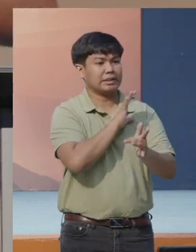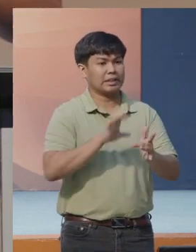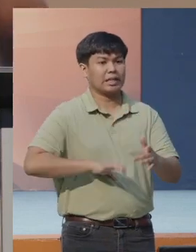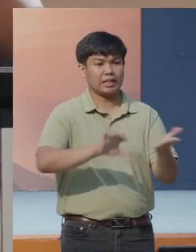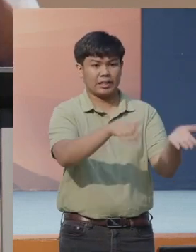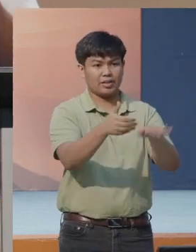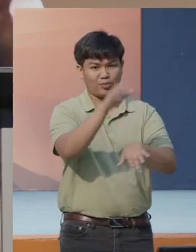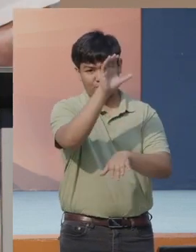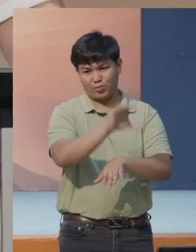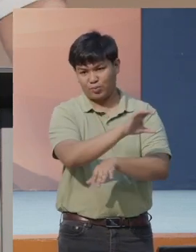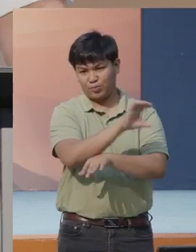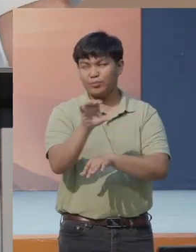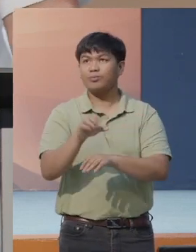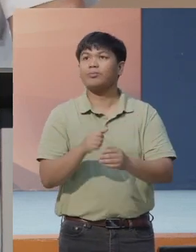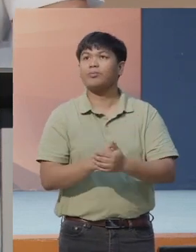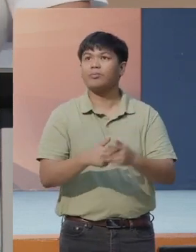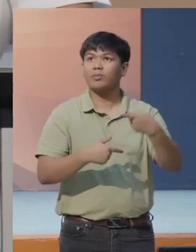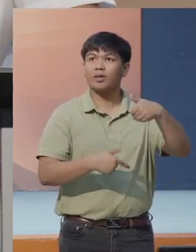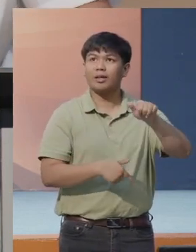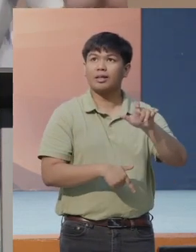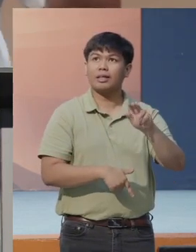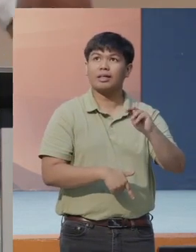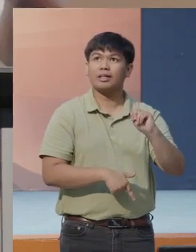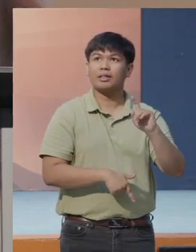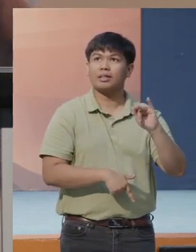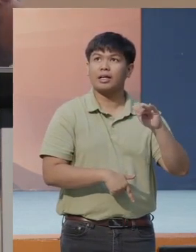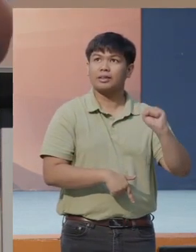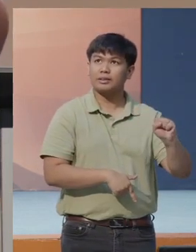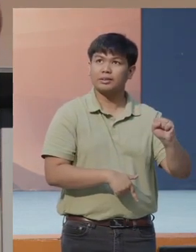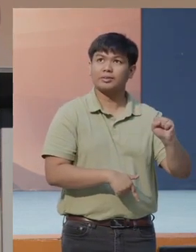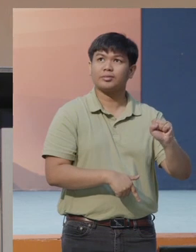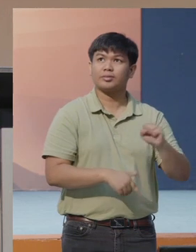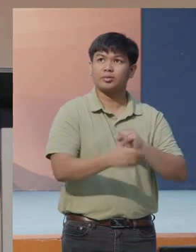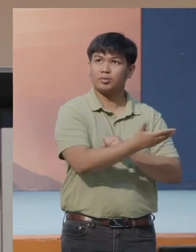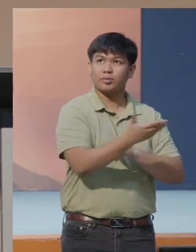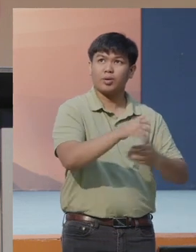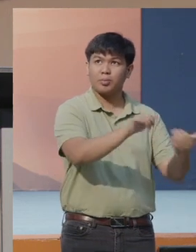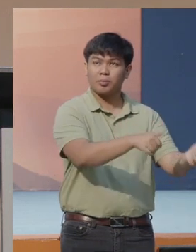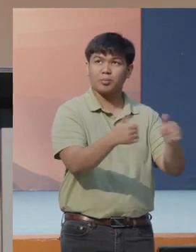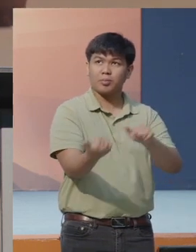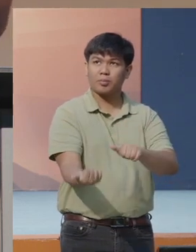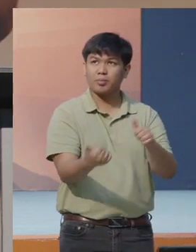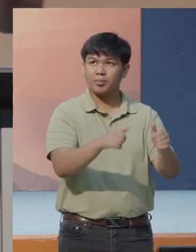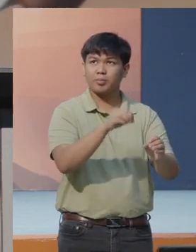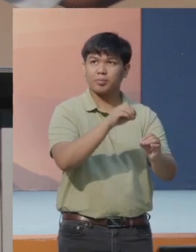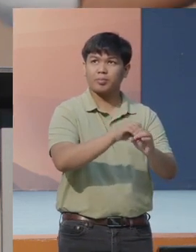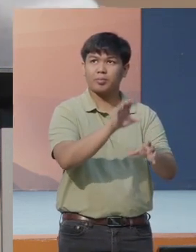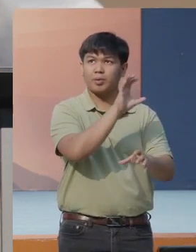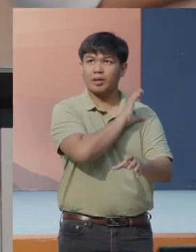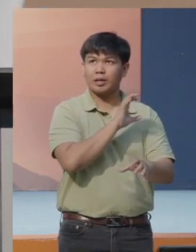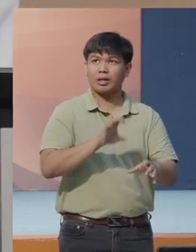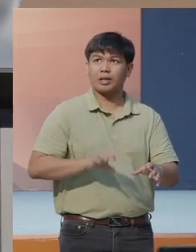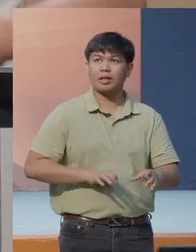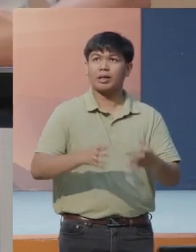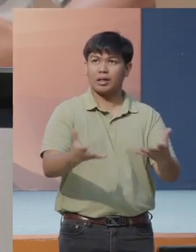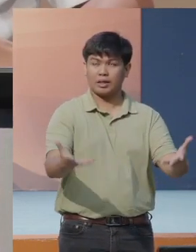Jesus. Galatians 3:27-28, for as many as you were baptized into Christ have put